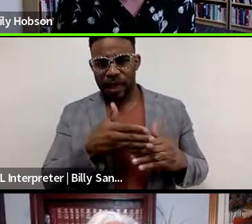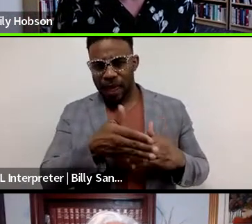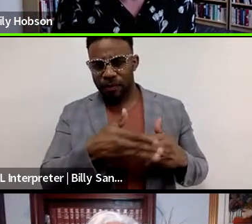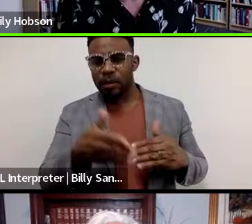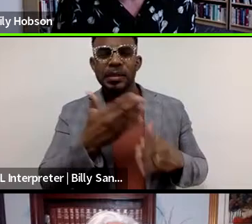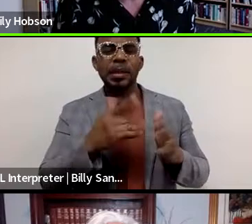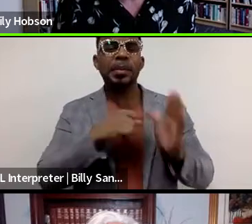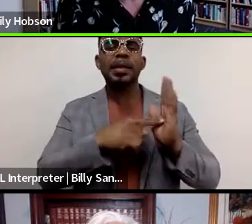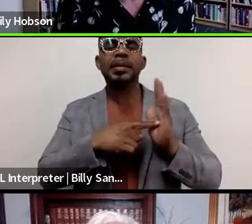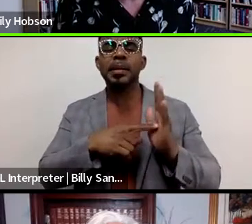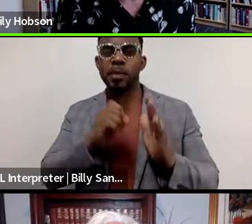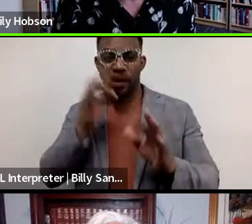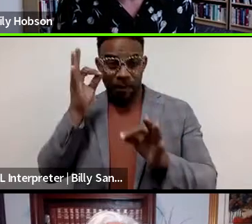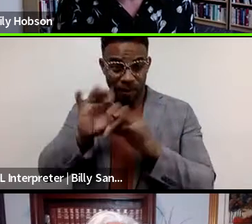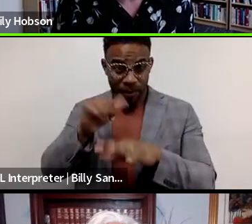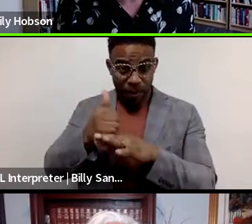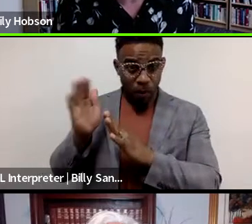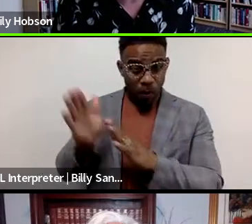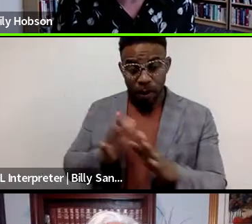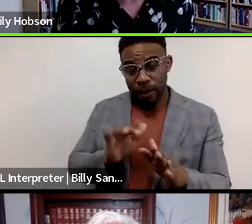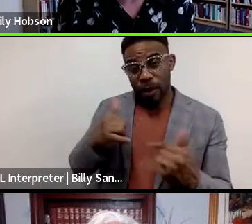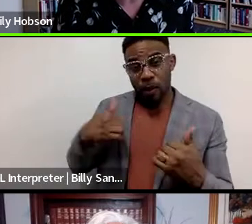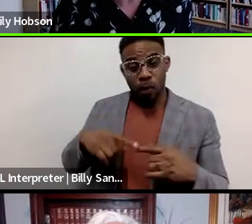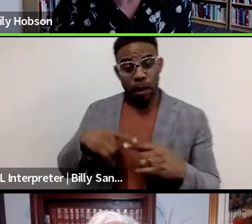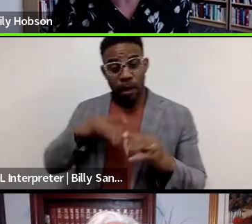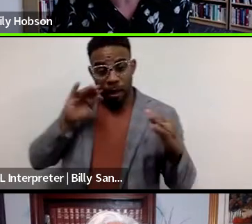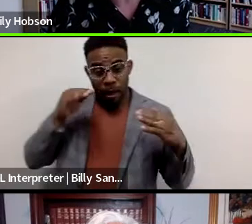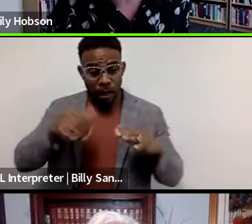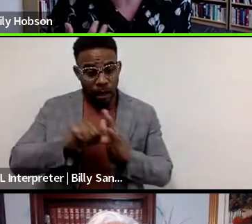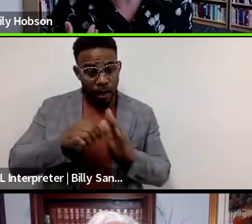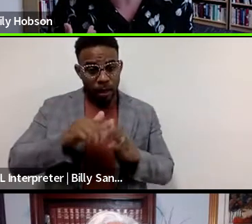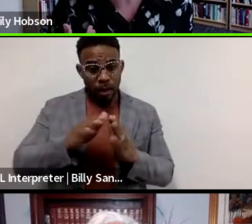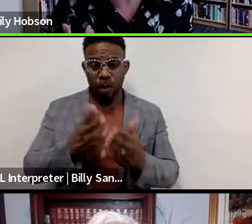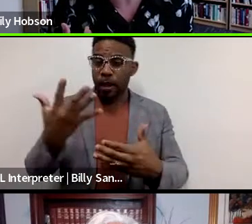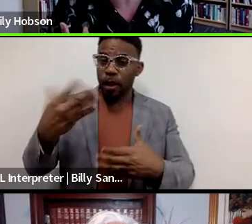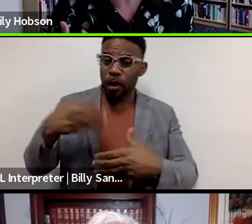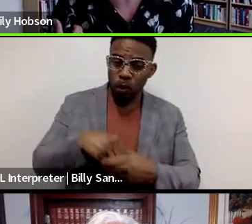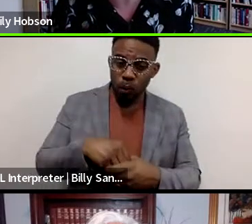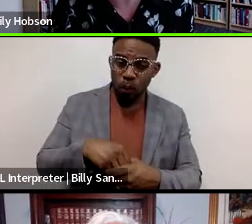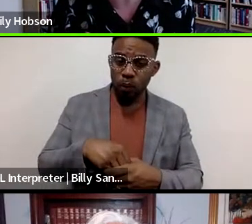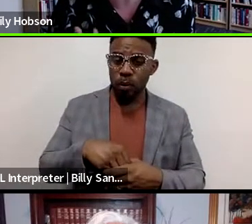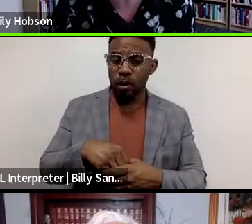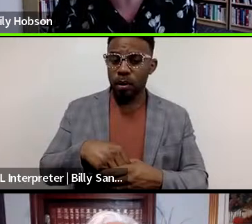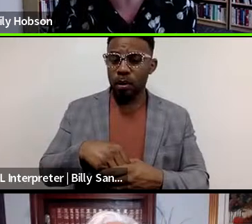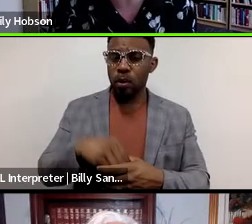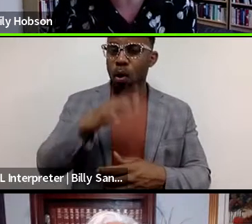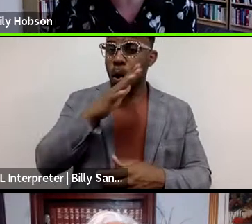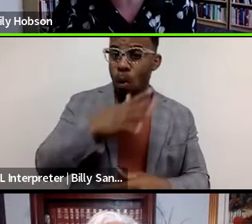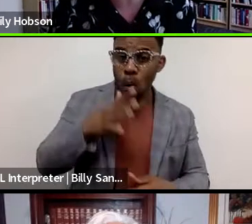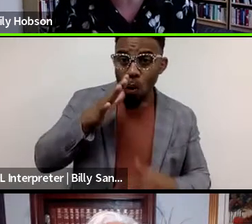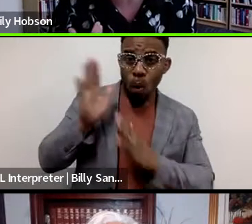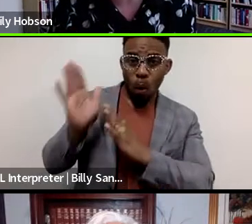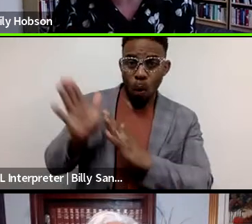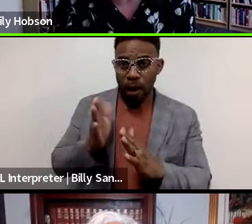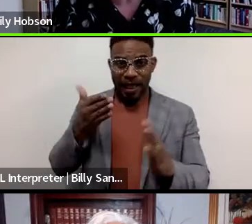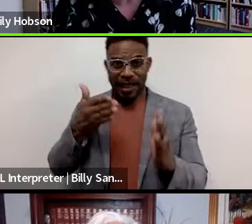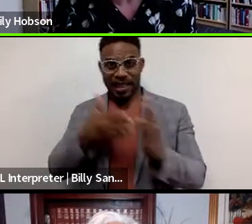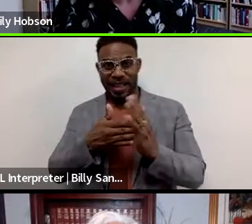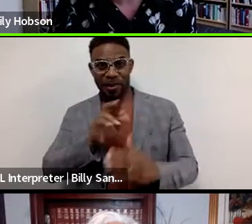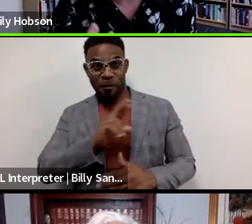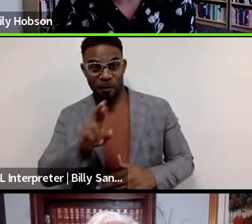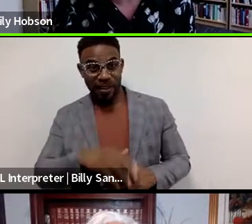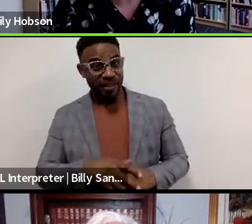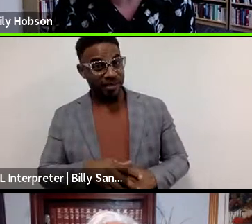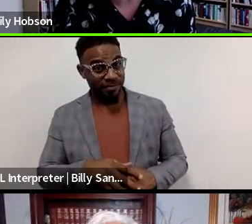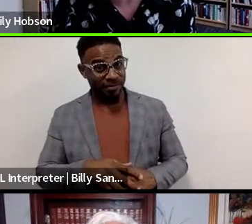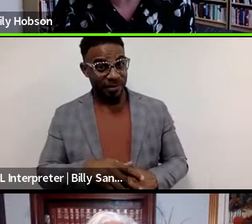Some of the examples of faith-based organizing that we highlight in the book include rural organizing against the right,